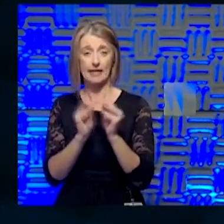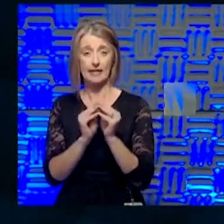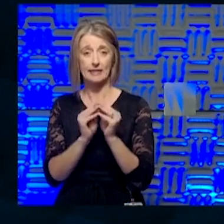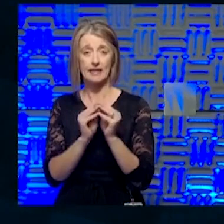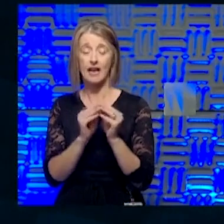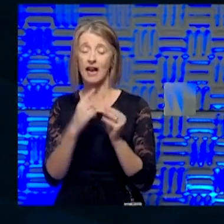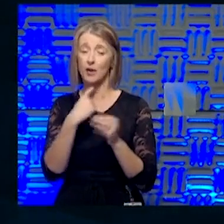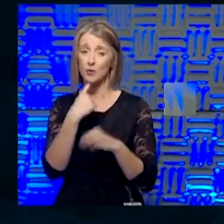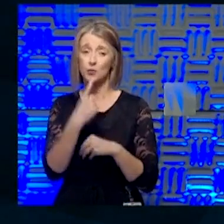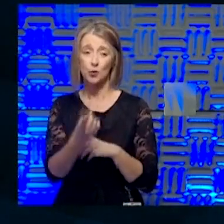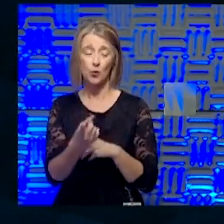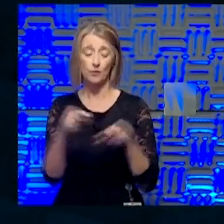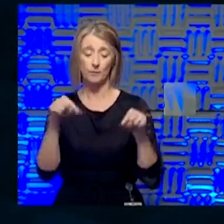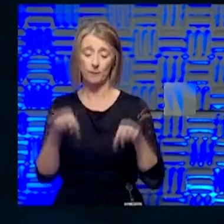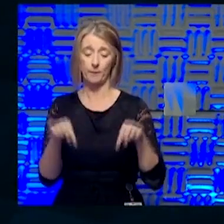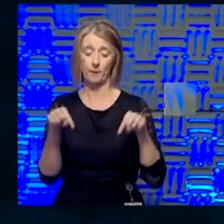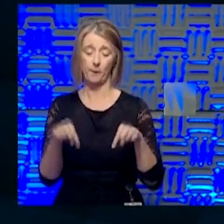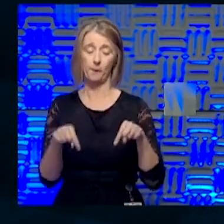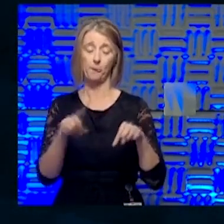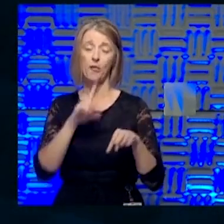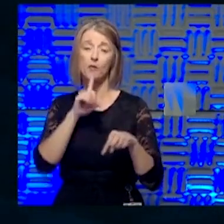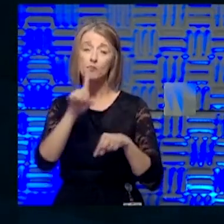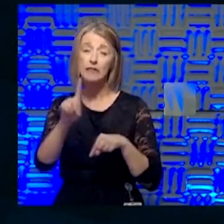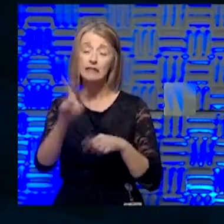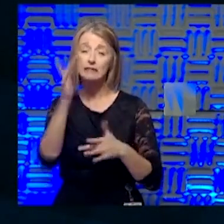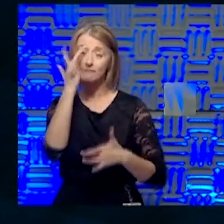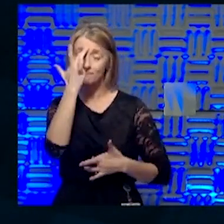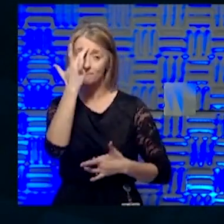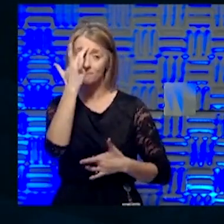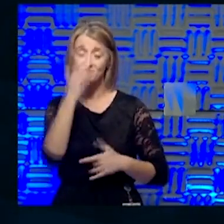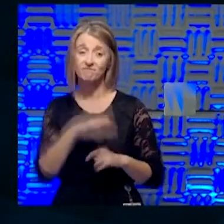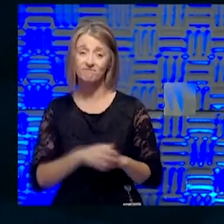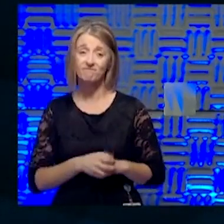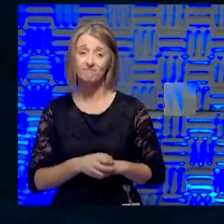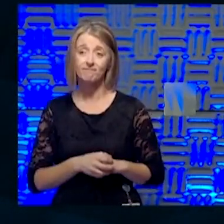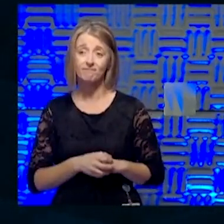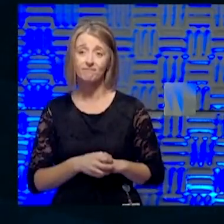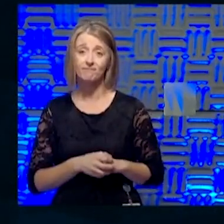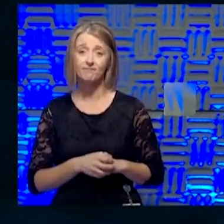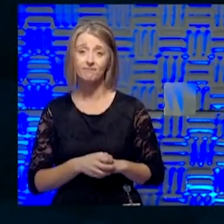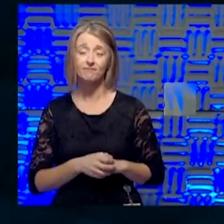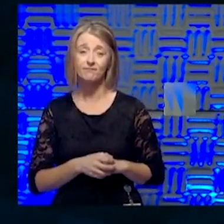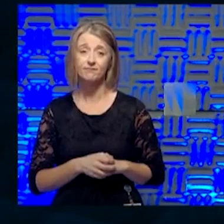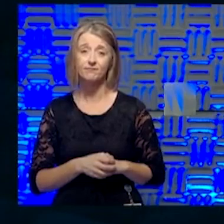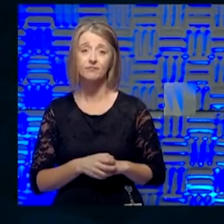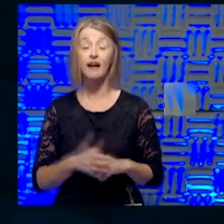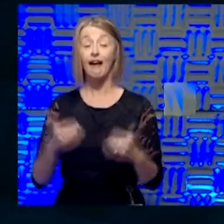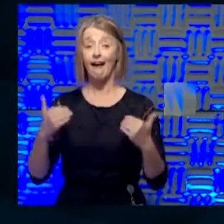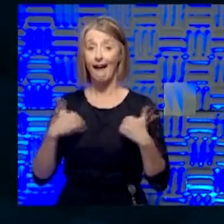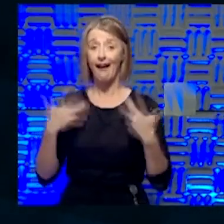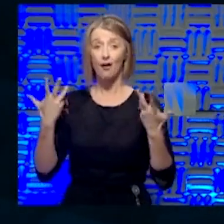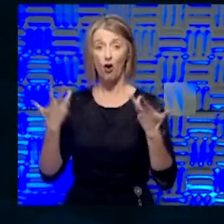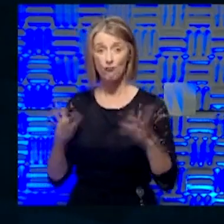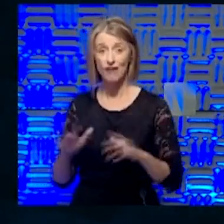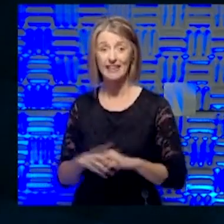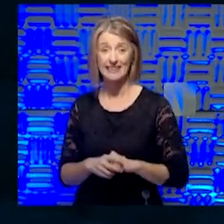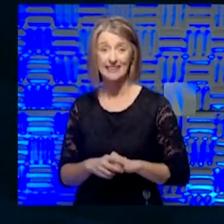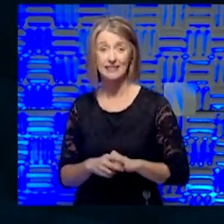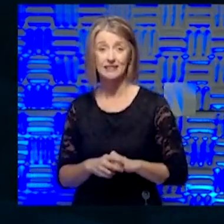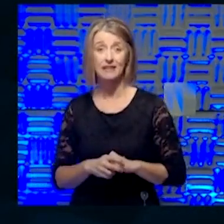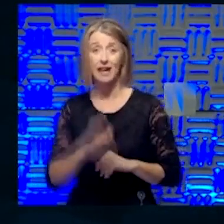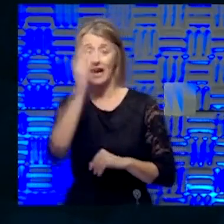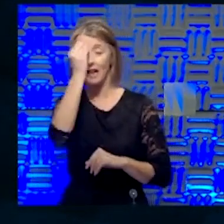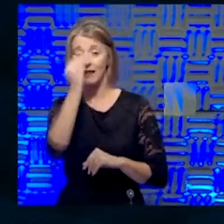them this is real, and a lot of them don't even know I had it, but I let them